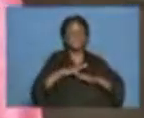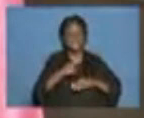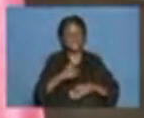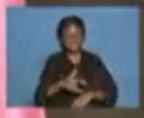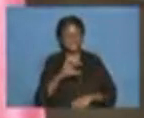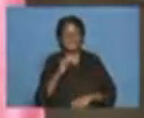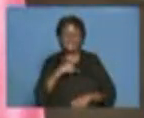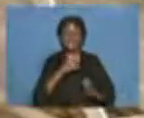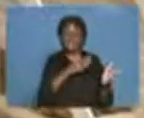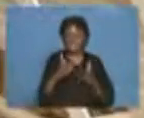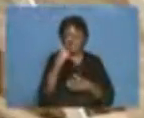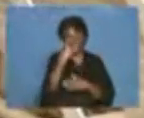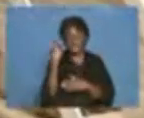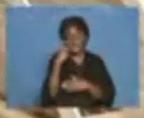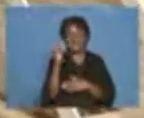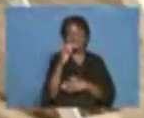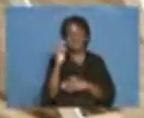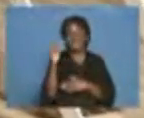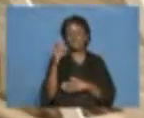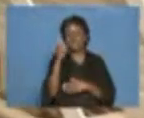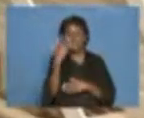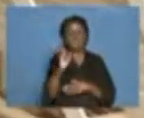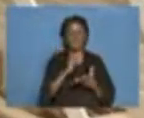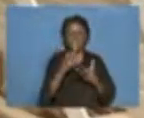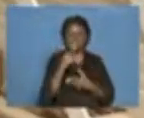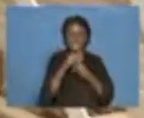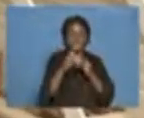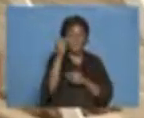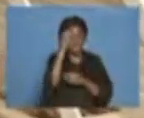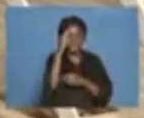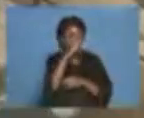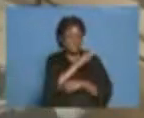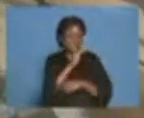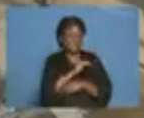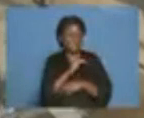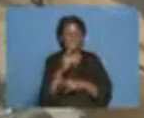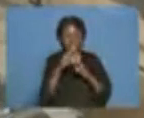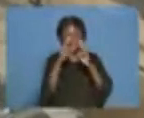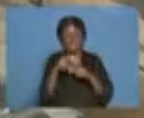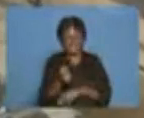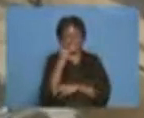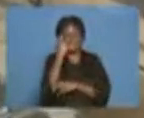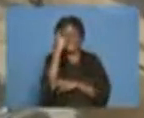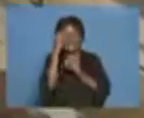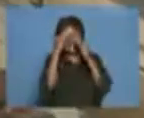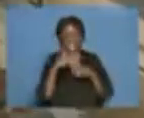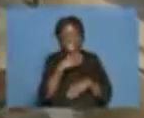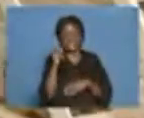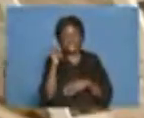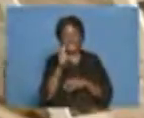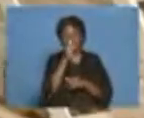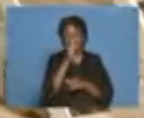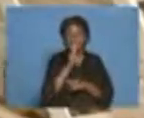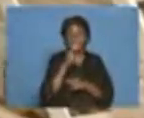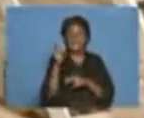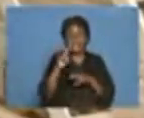I'm prepared because of him. One thing I must say about Mr. Zonicle, he's a very understanding teacher. And he's patient. Because he